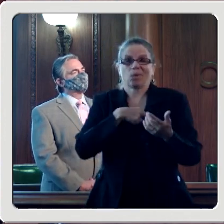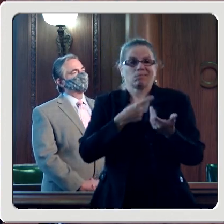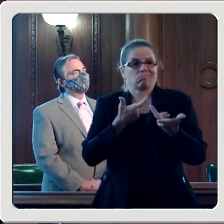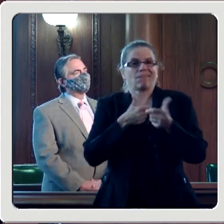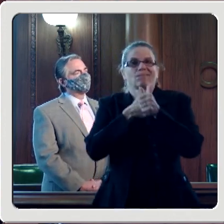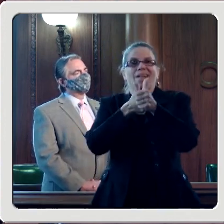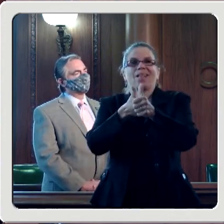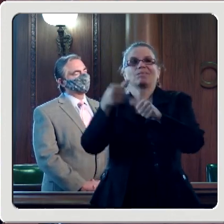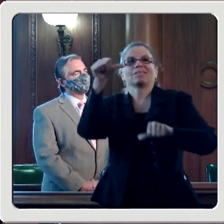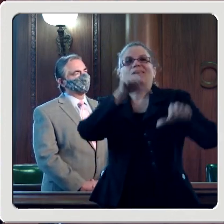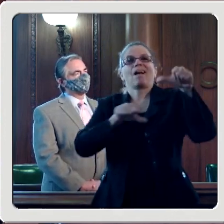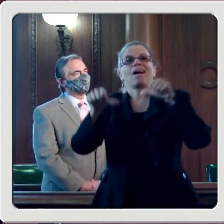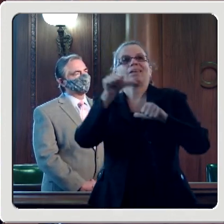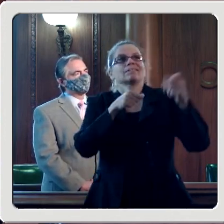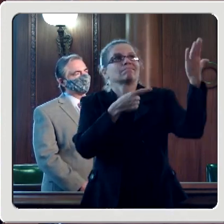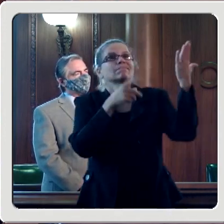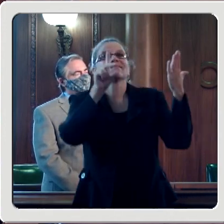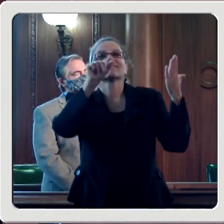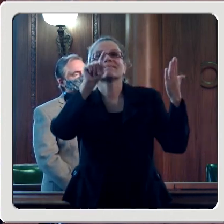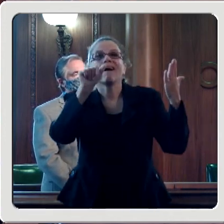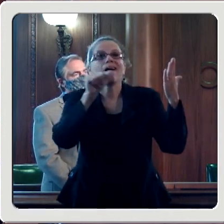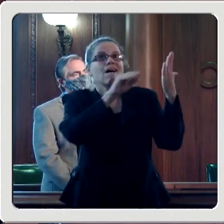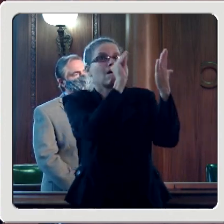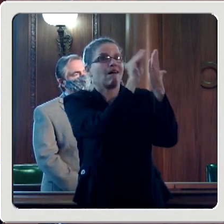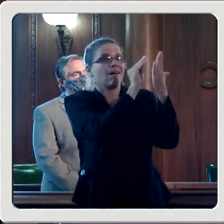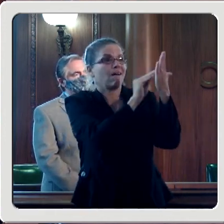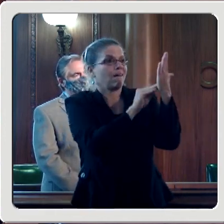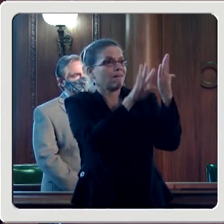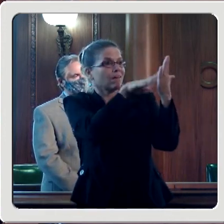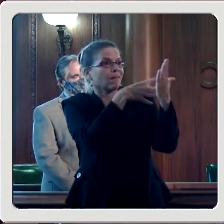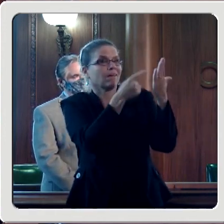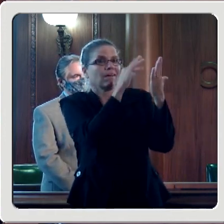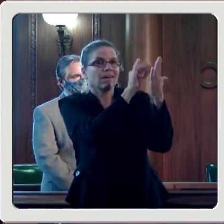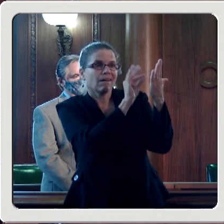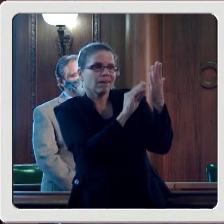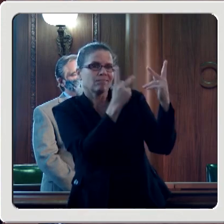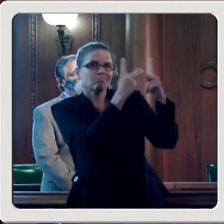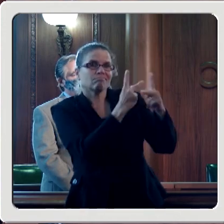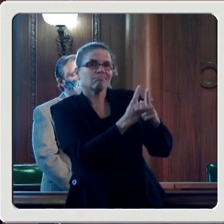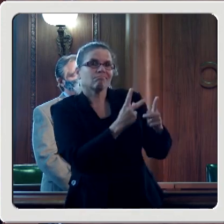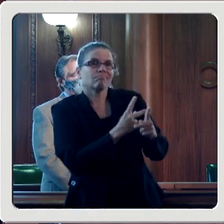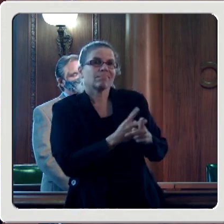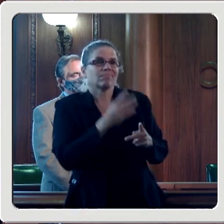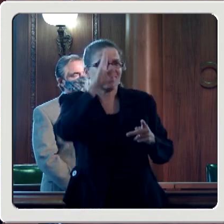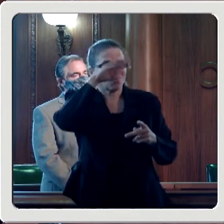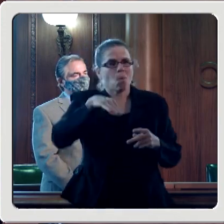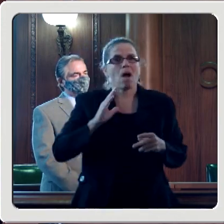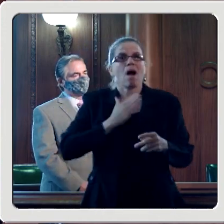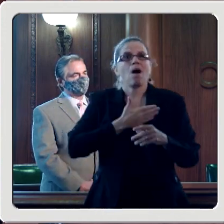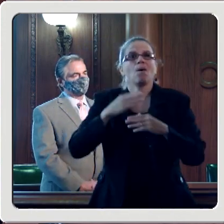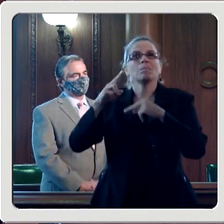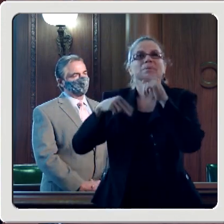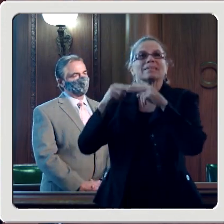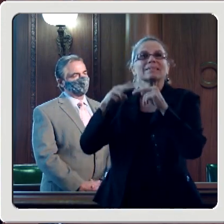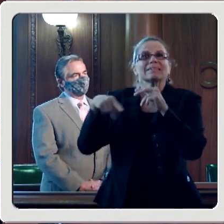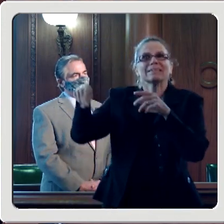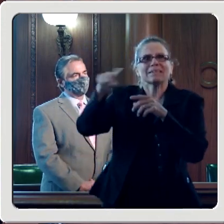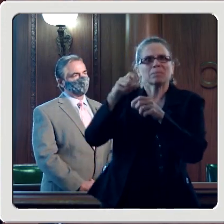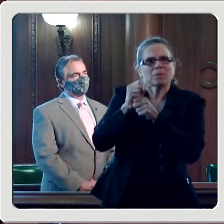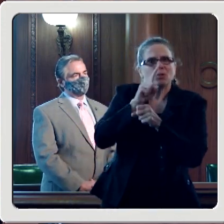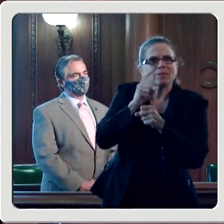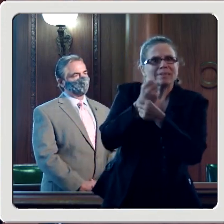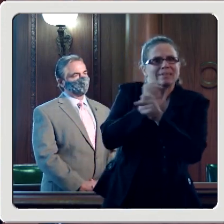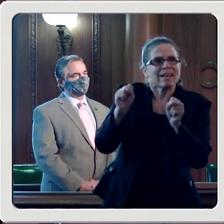our buildings, and we'll see what's going on relative to the infection rates, and we'll make a decision what's best for